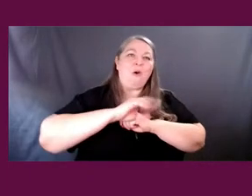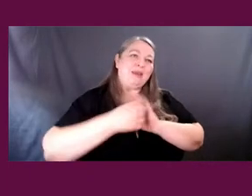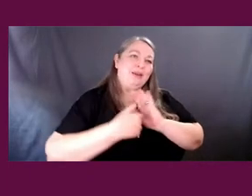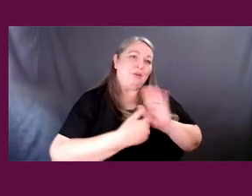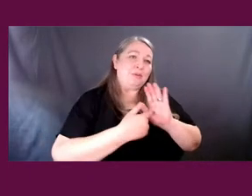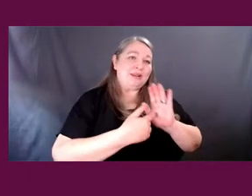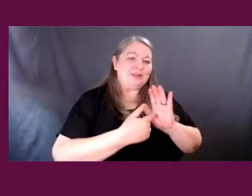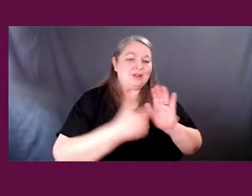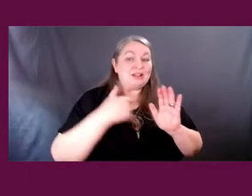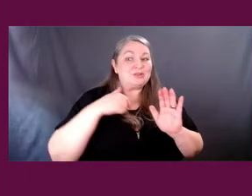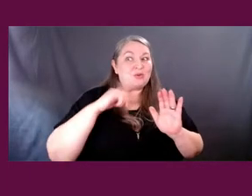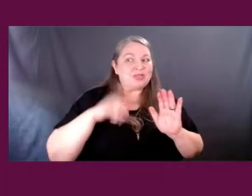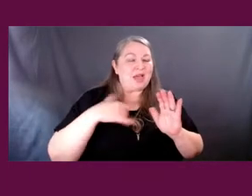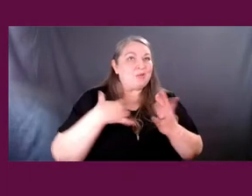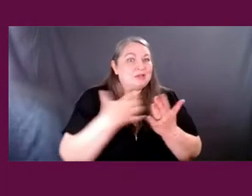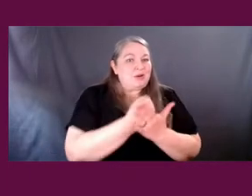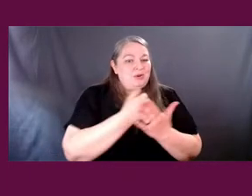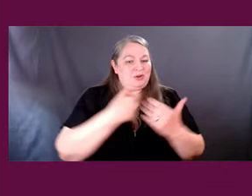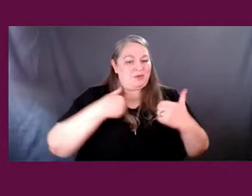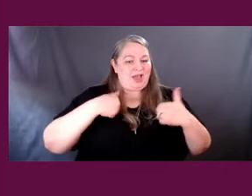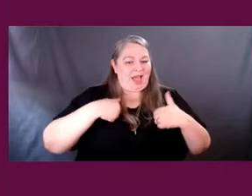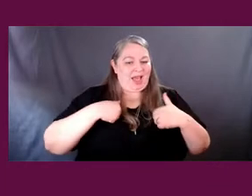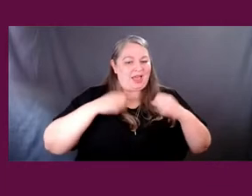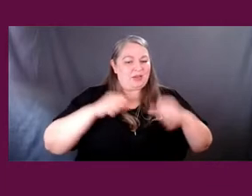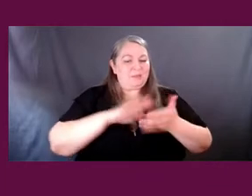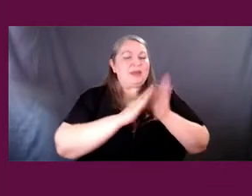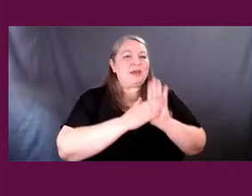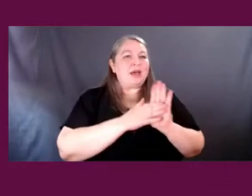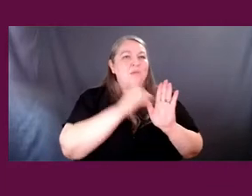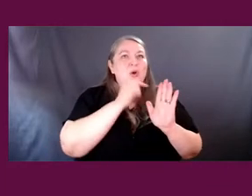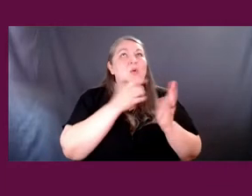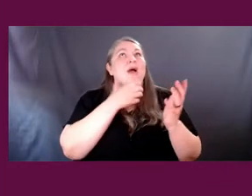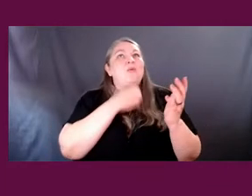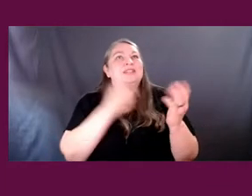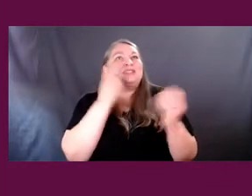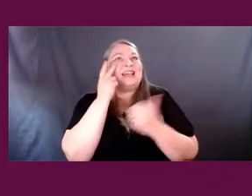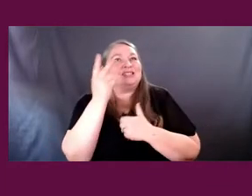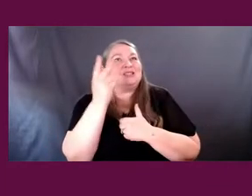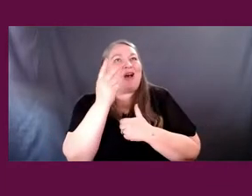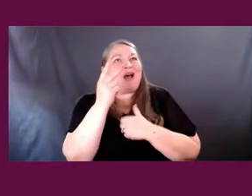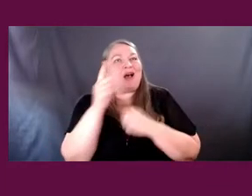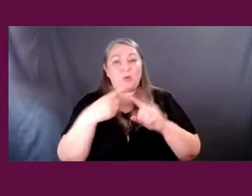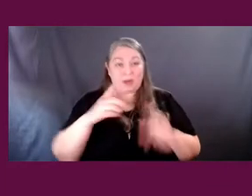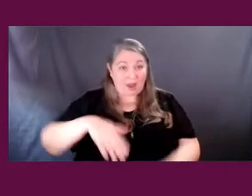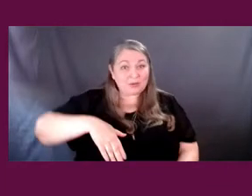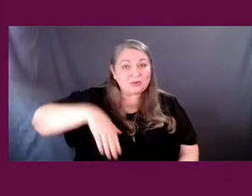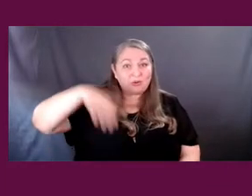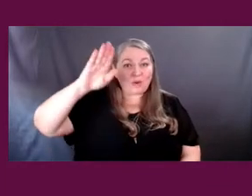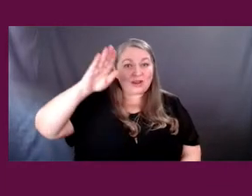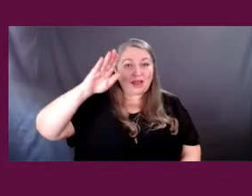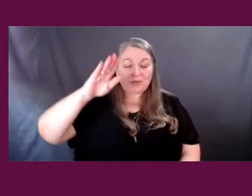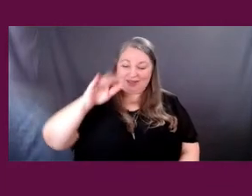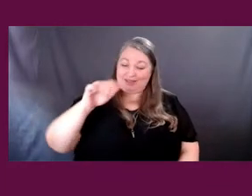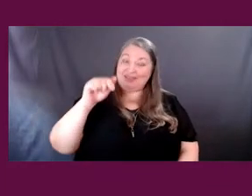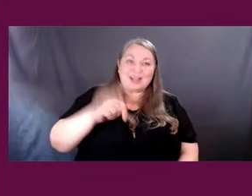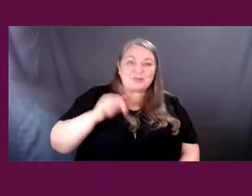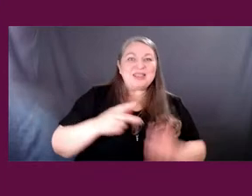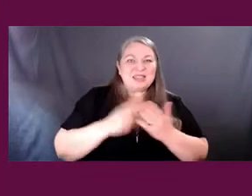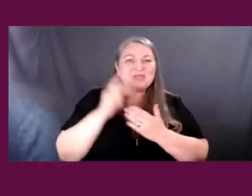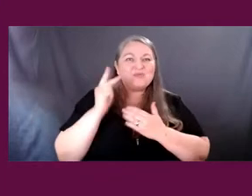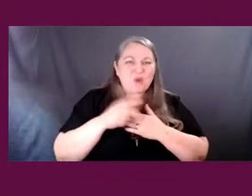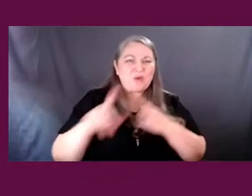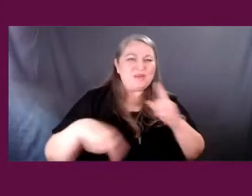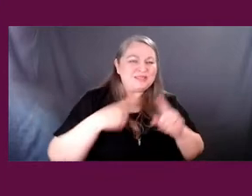be who I wanted to see growing up. And that is what this program is all about, y'all. Shattering